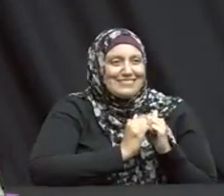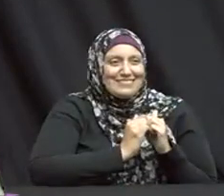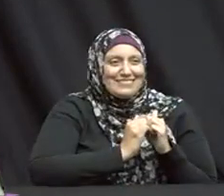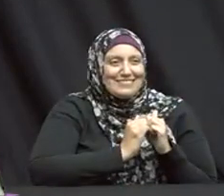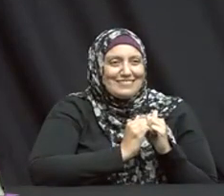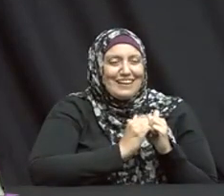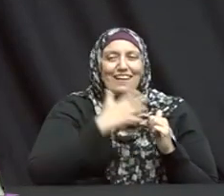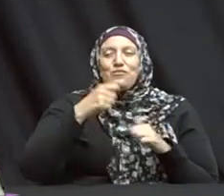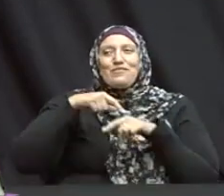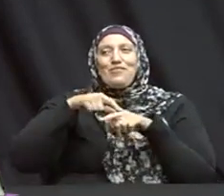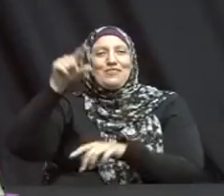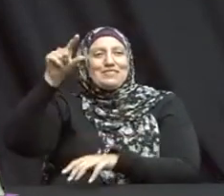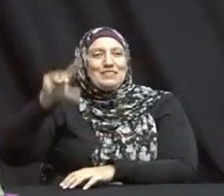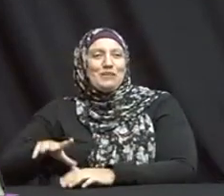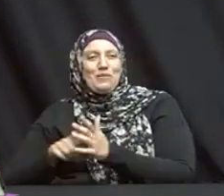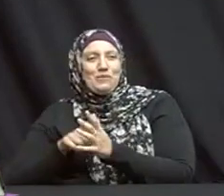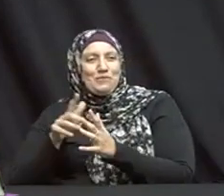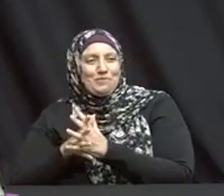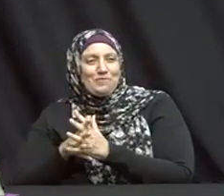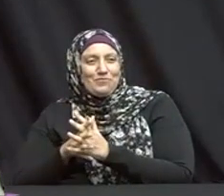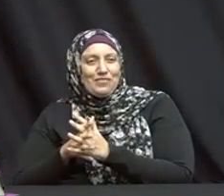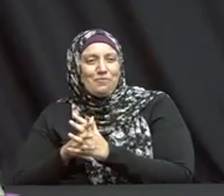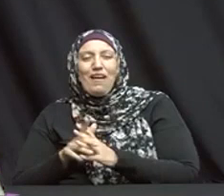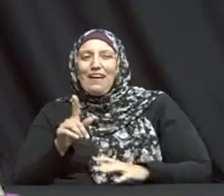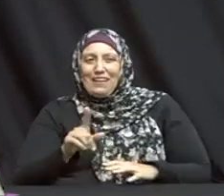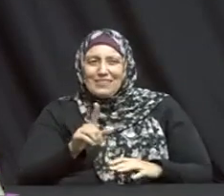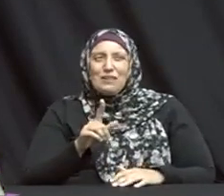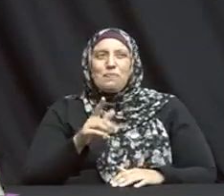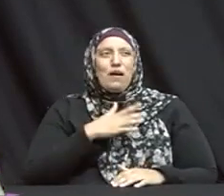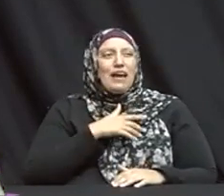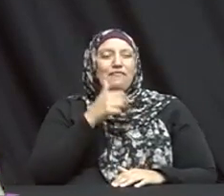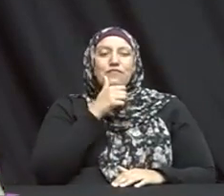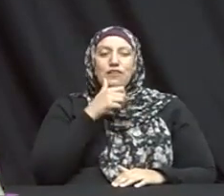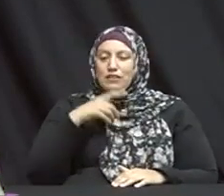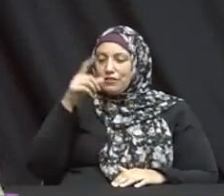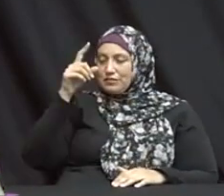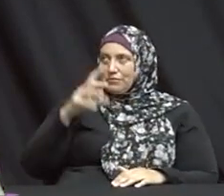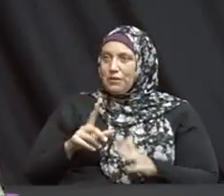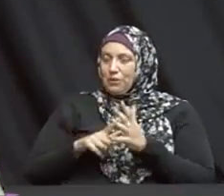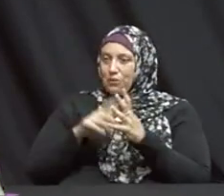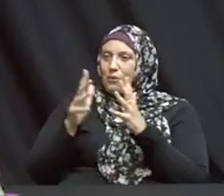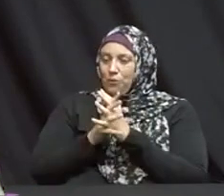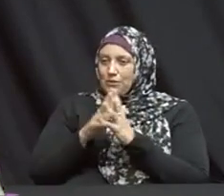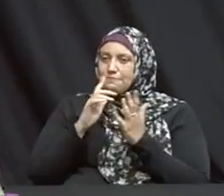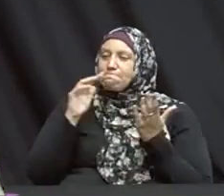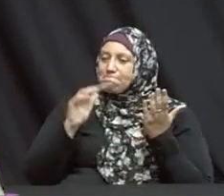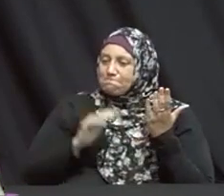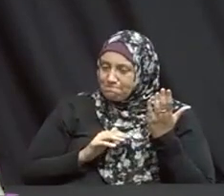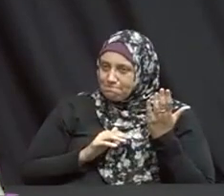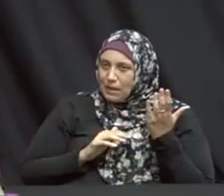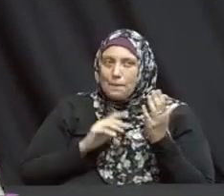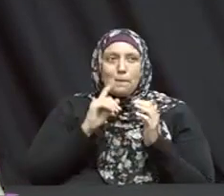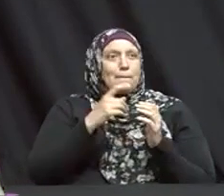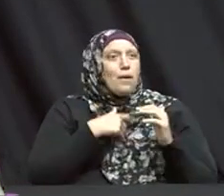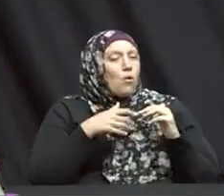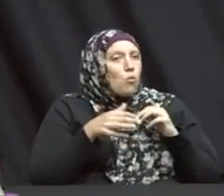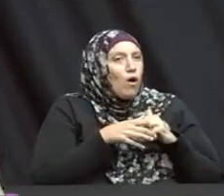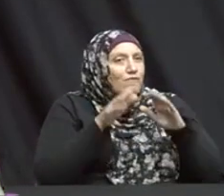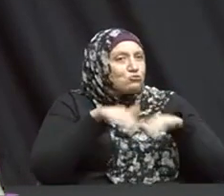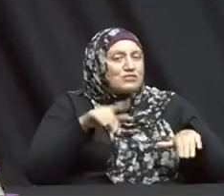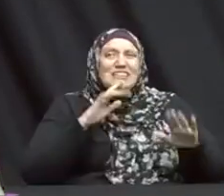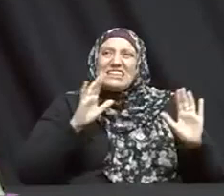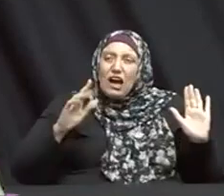of inheritance is there, but my wife and children may agree that, okay, we want to leave everything with mom. That's absolutely fine. We want to